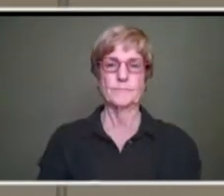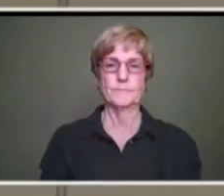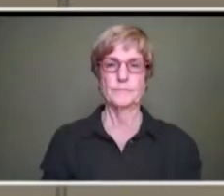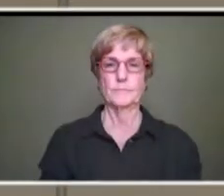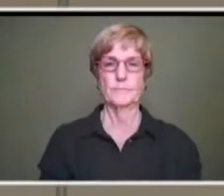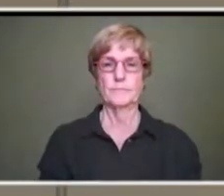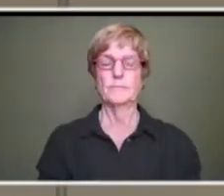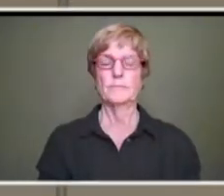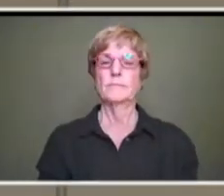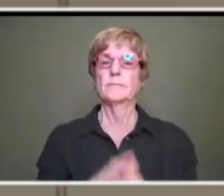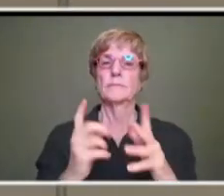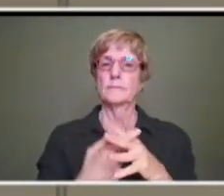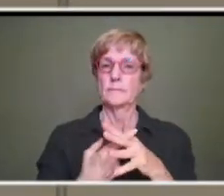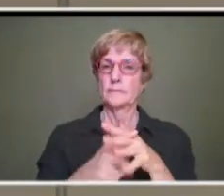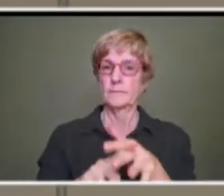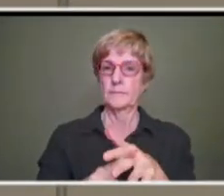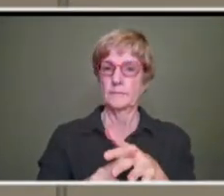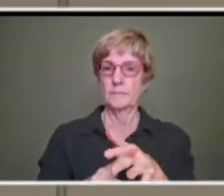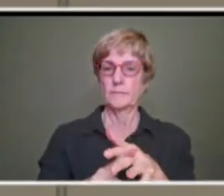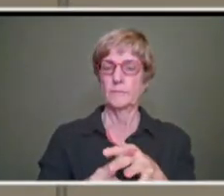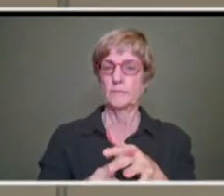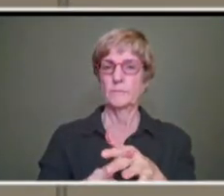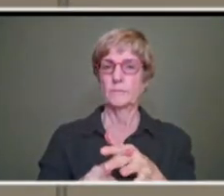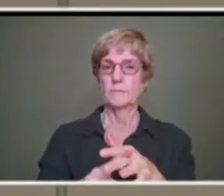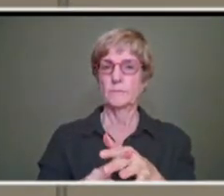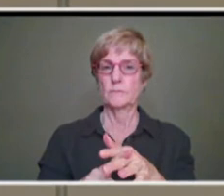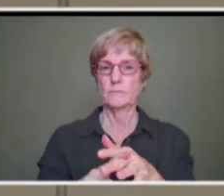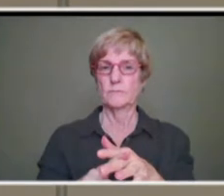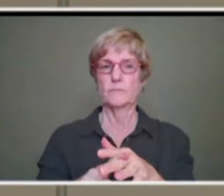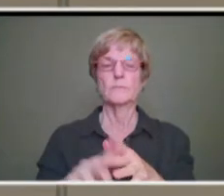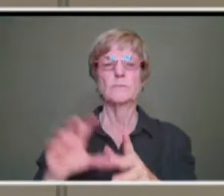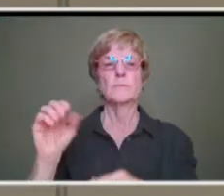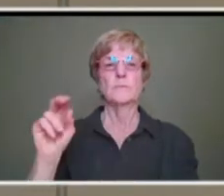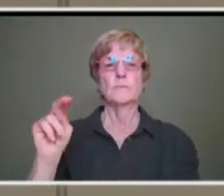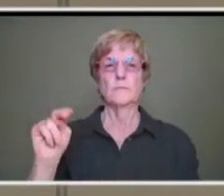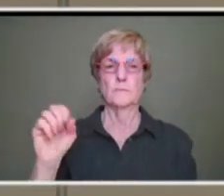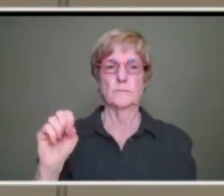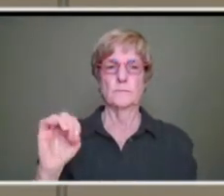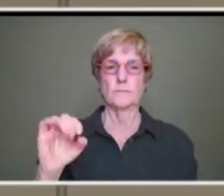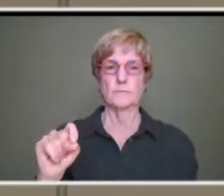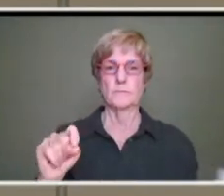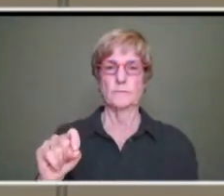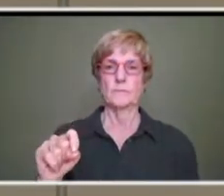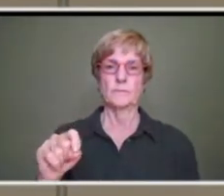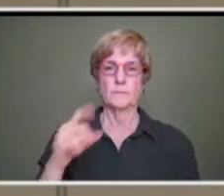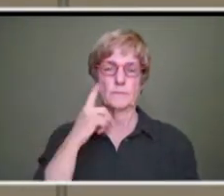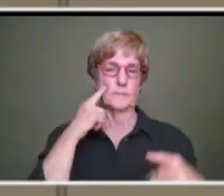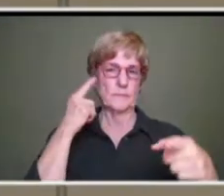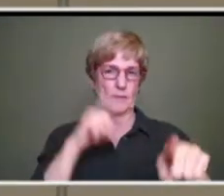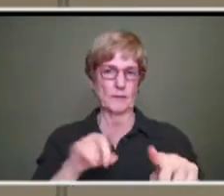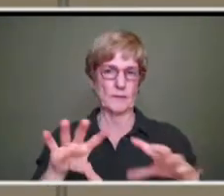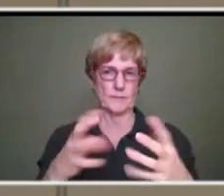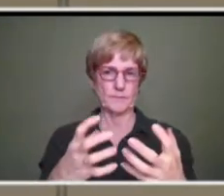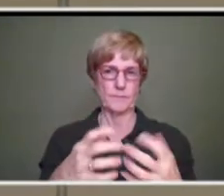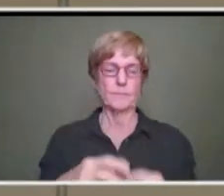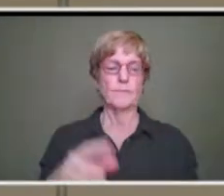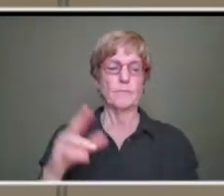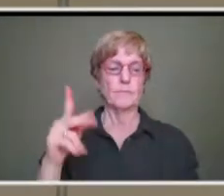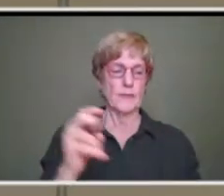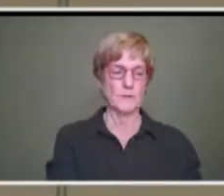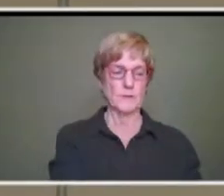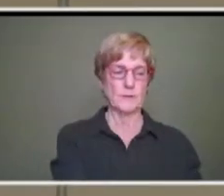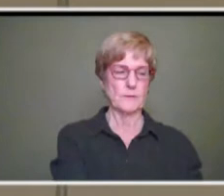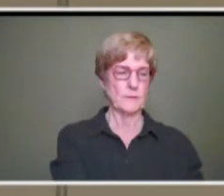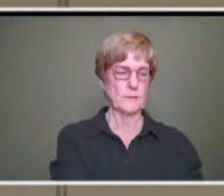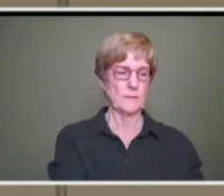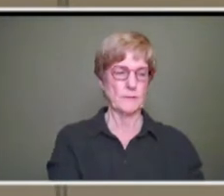we will start with our consent agenda items rezoning petition items number